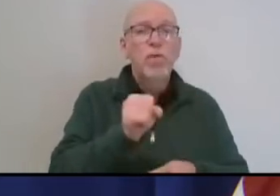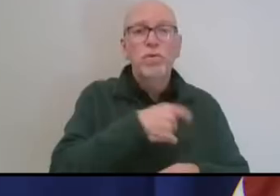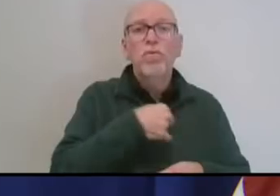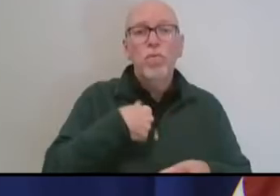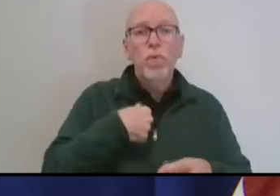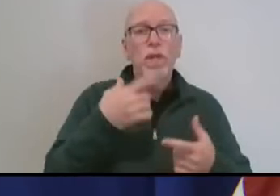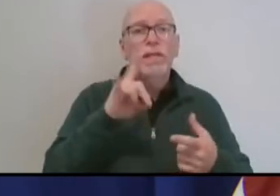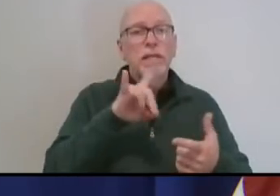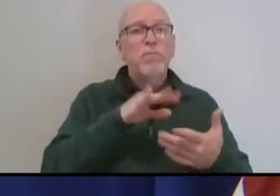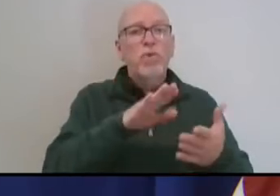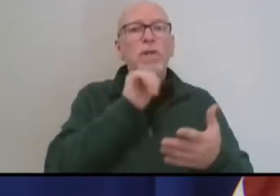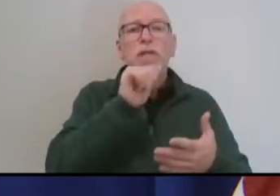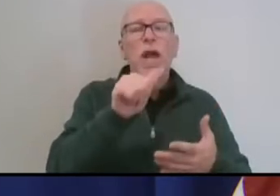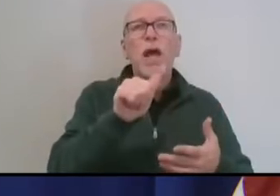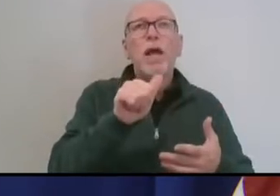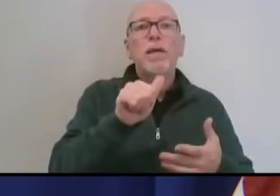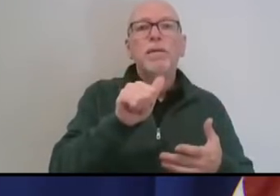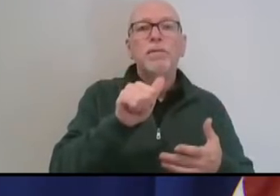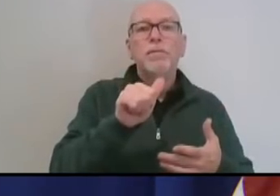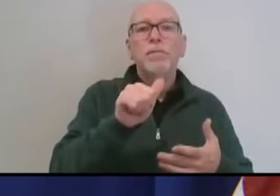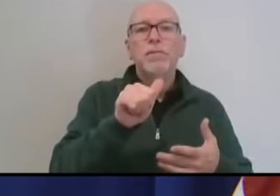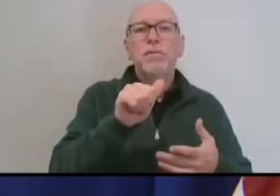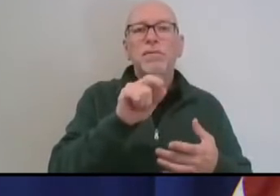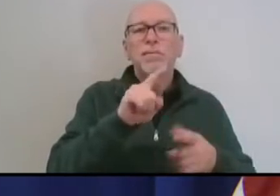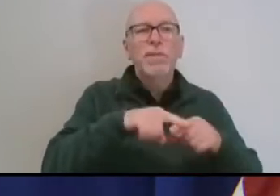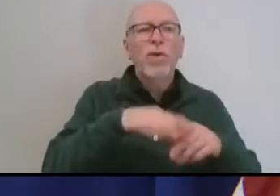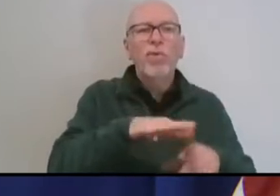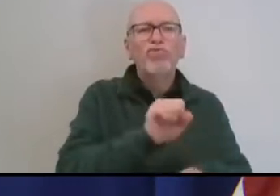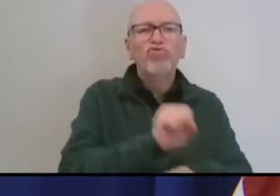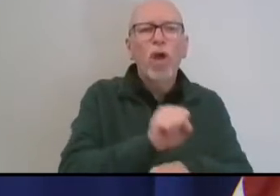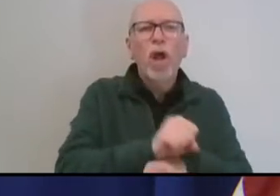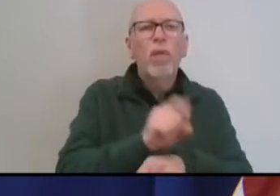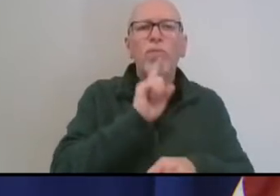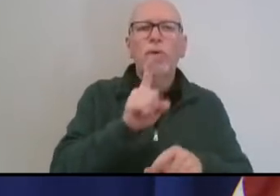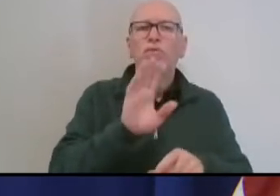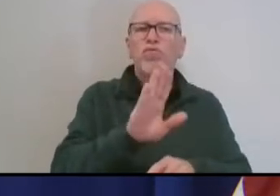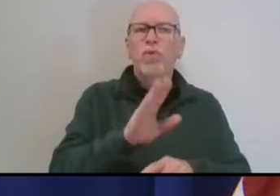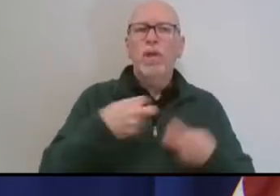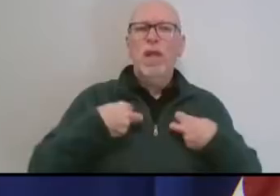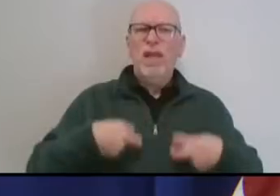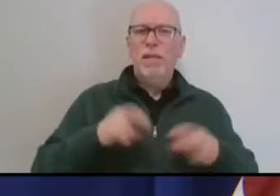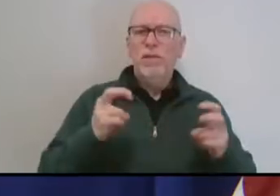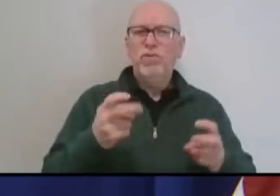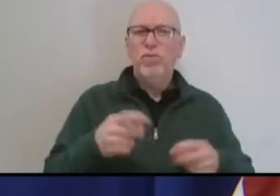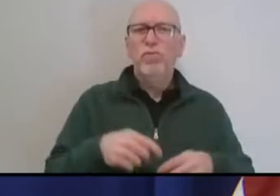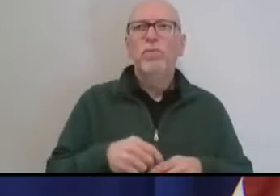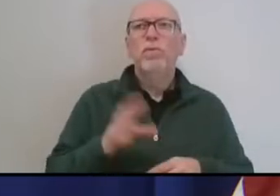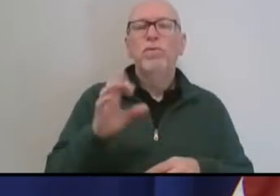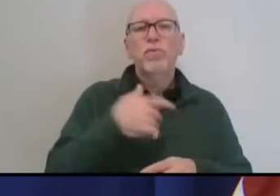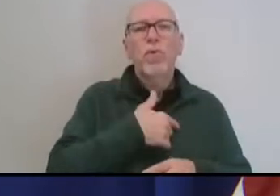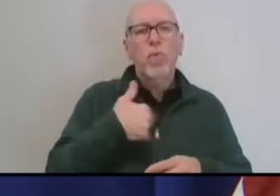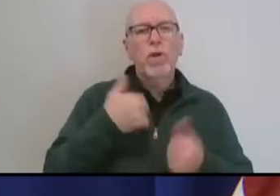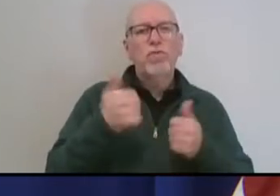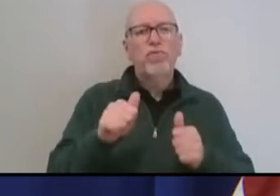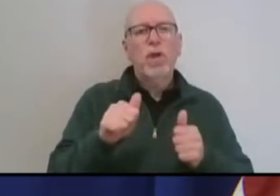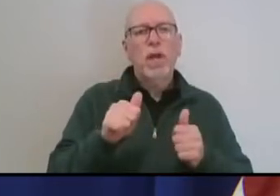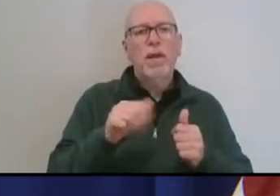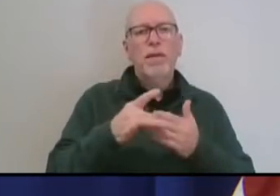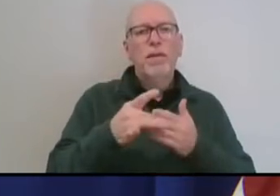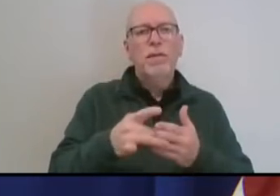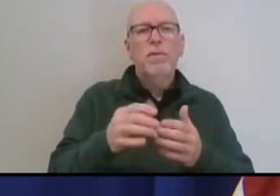approach that it's not the occupation or vocation, it's your condition. And so we're trying to be guided by